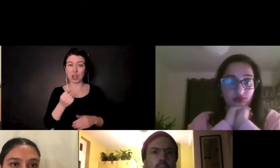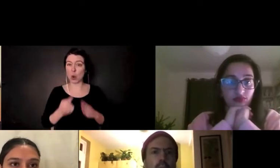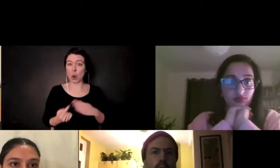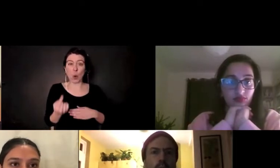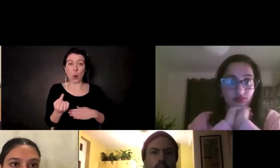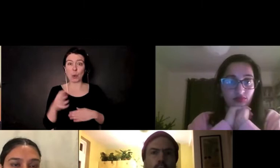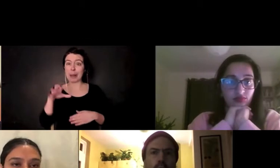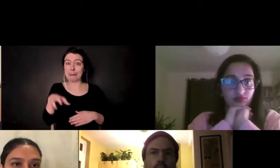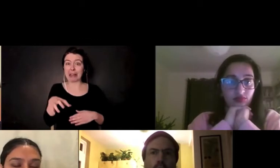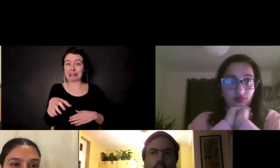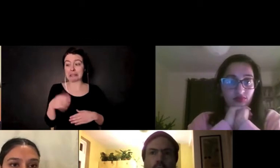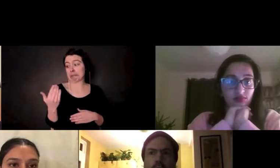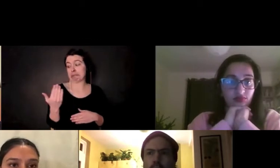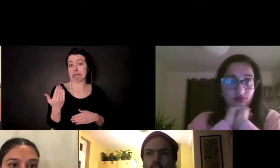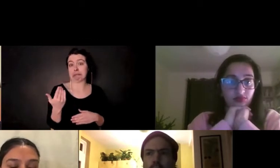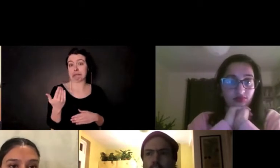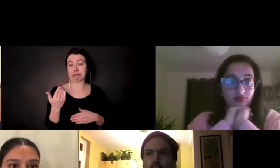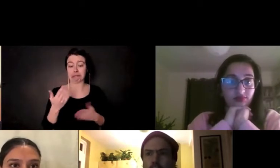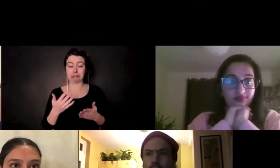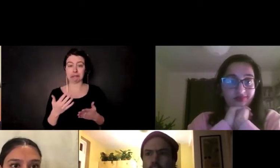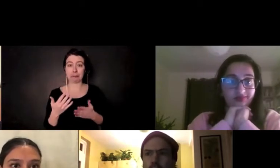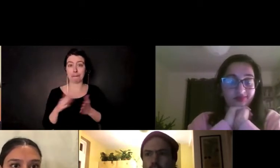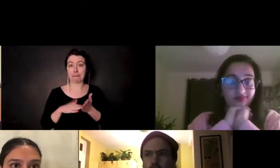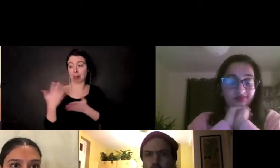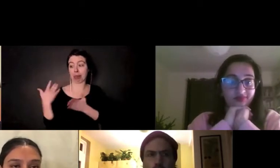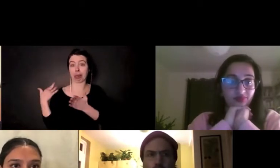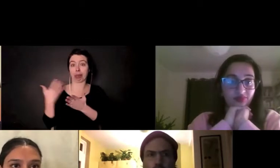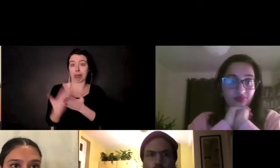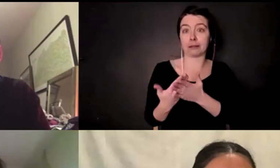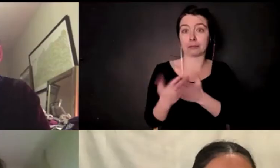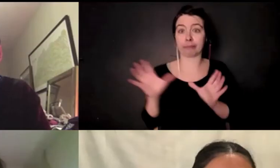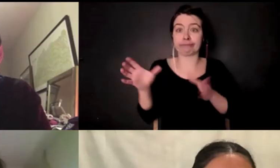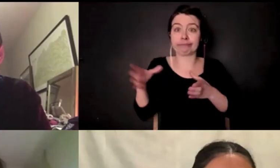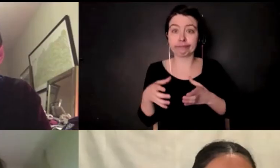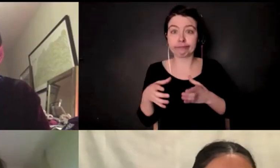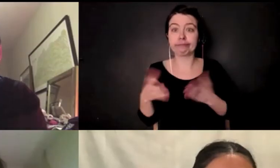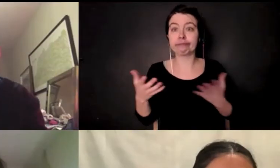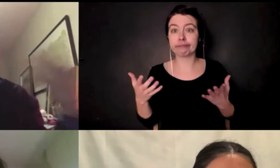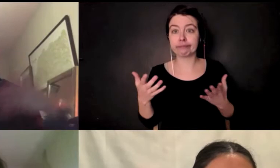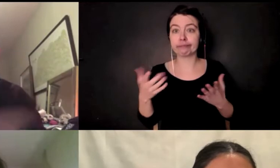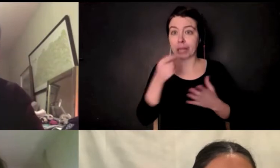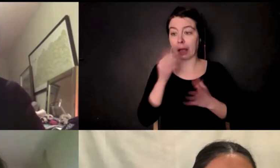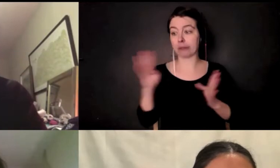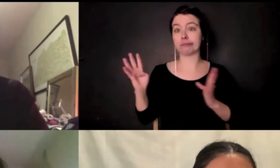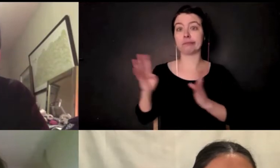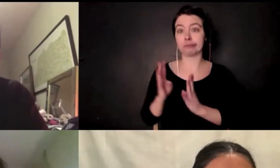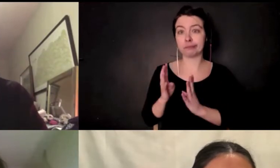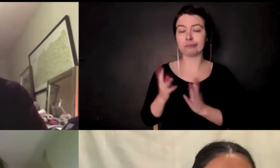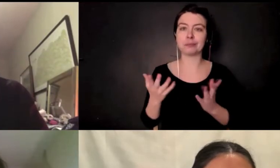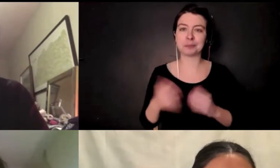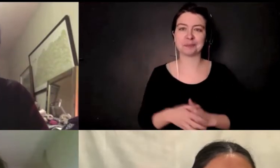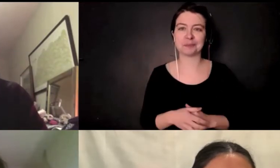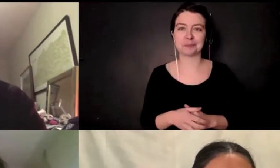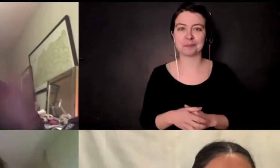for the last 9 months. So we also understand that you're taking some time out of your day to